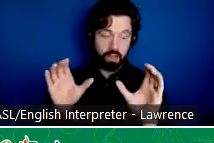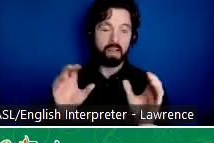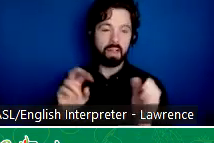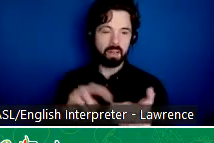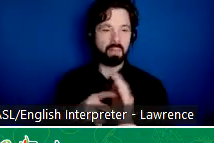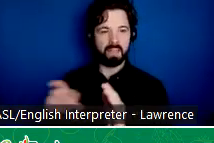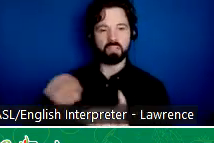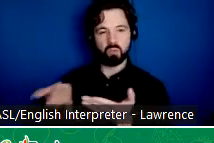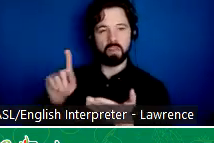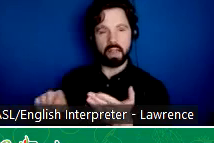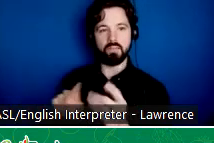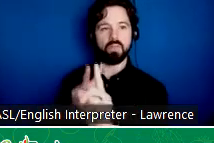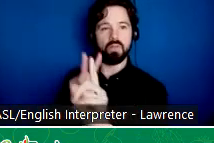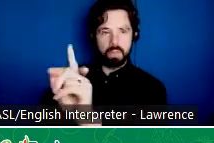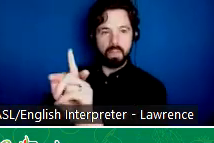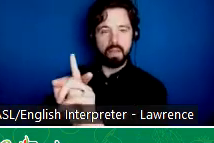for the program.